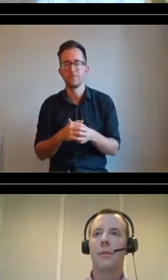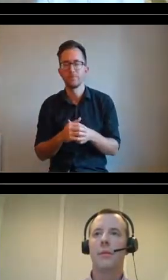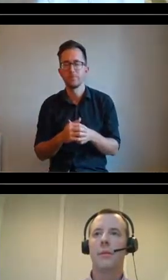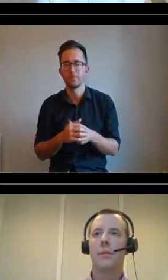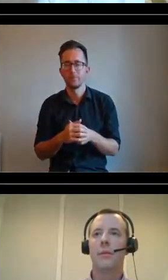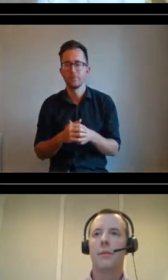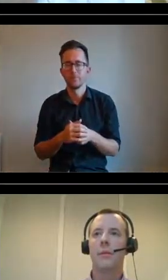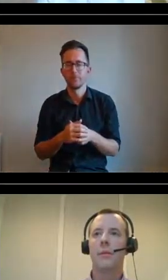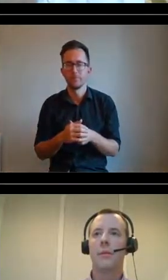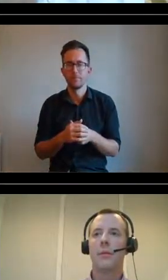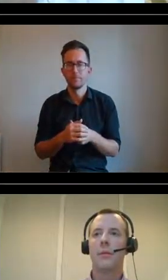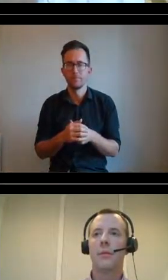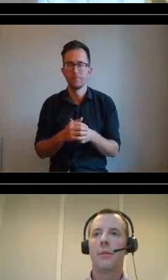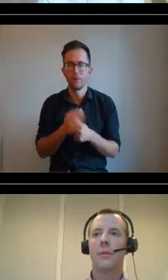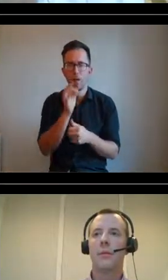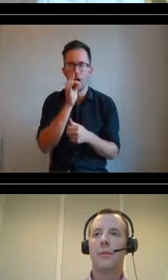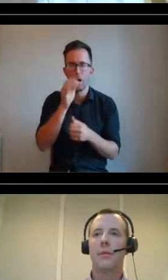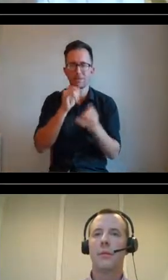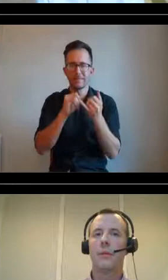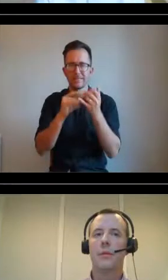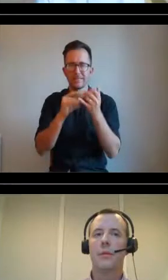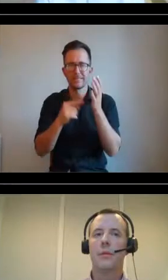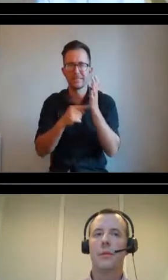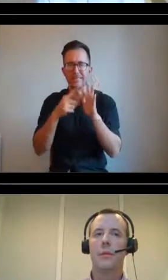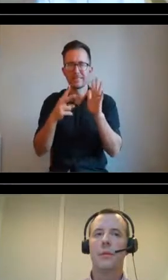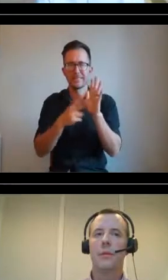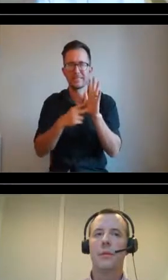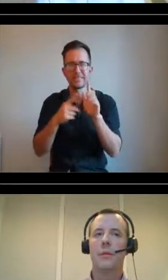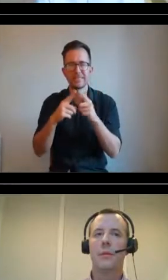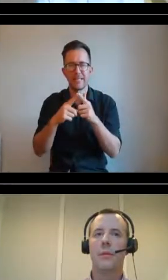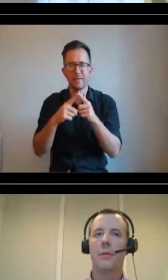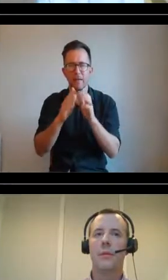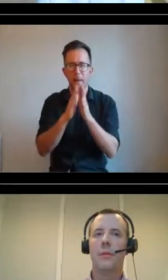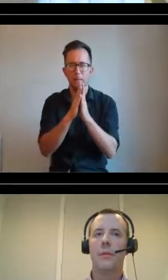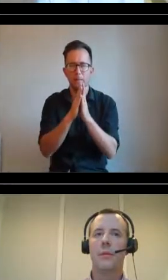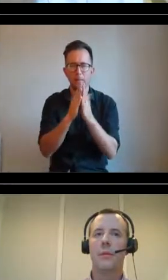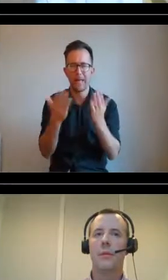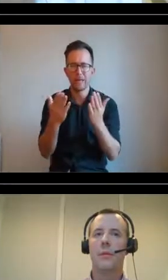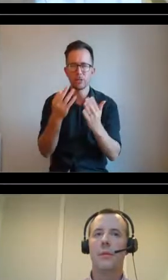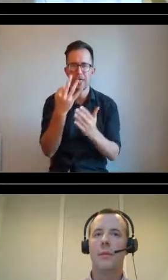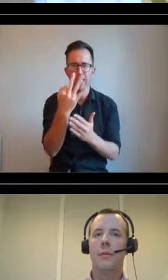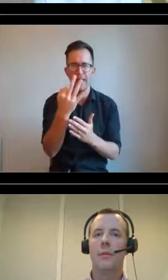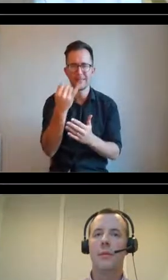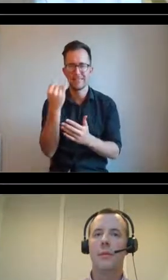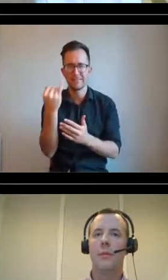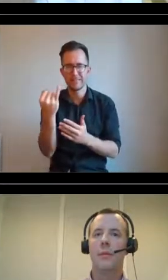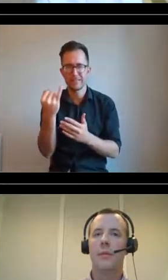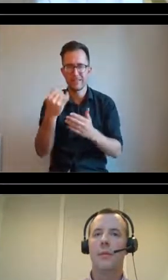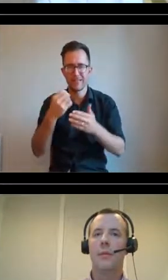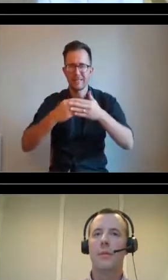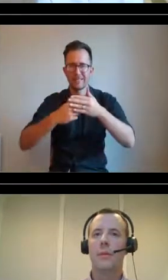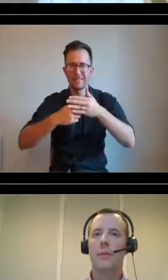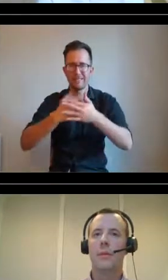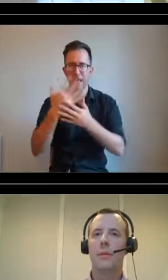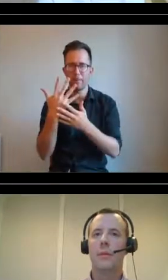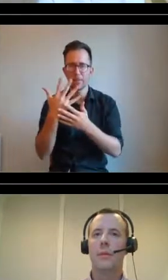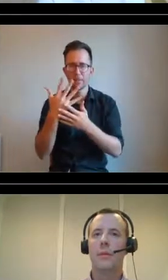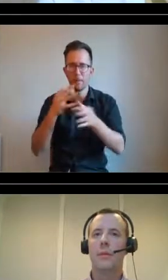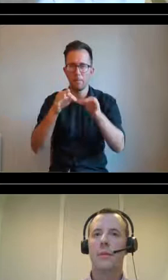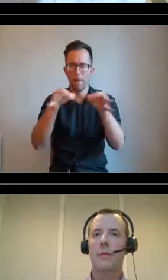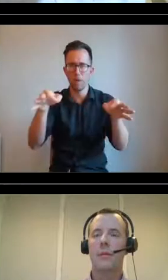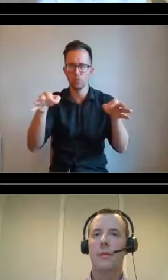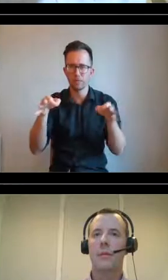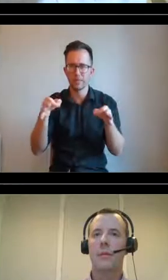This is one I think for Steve. It says, on page 86, you say the development boundary has gone from over